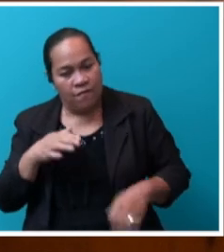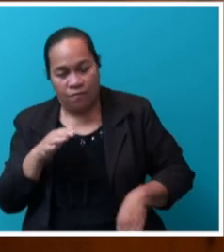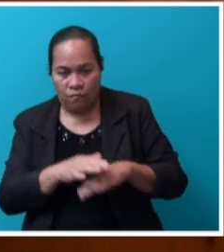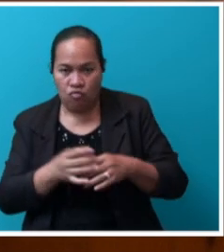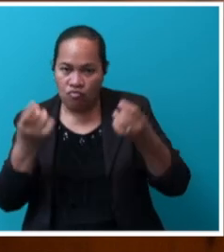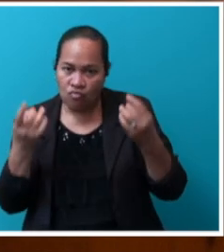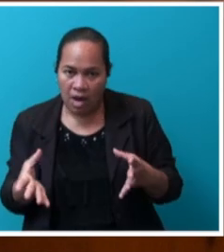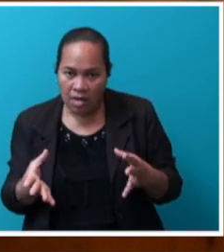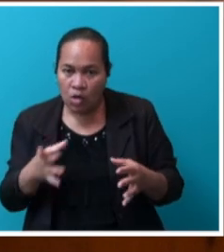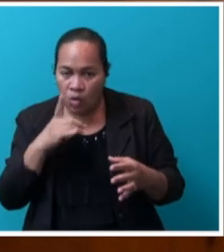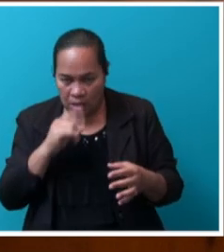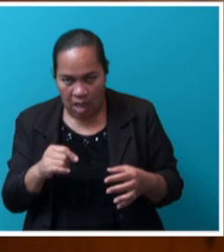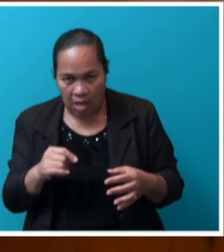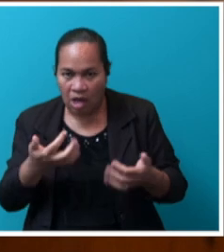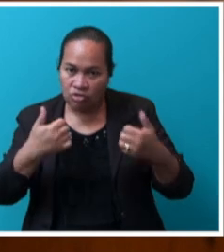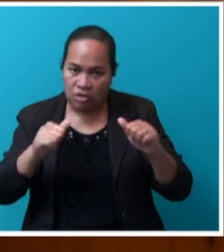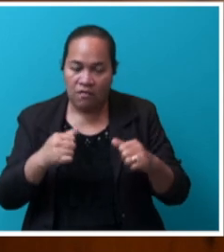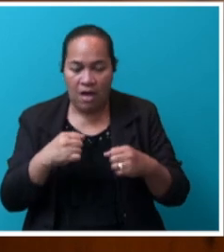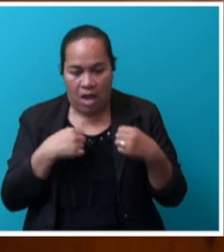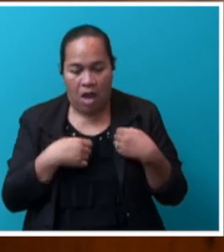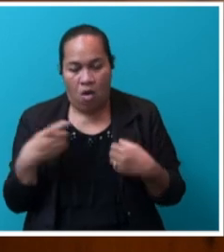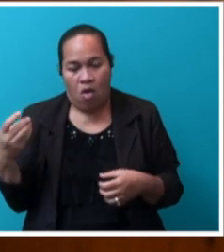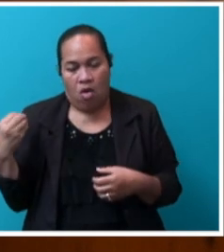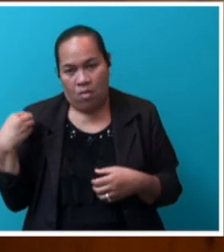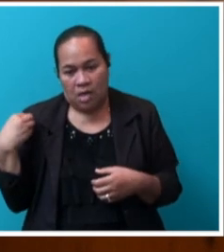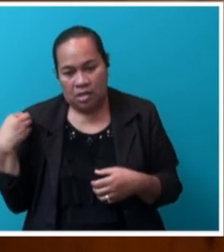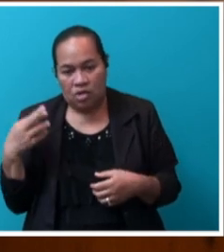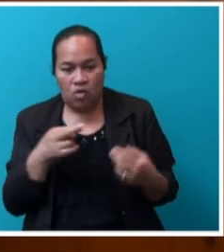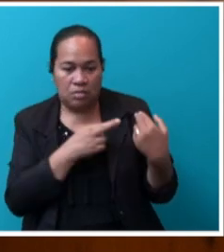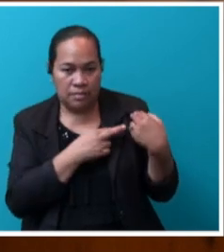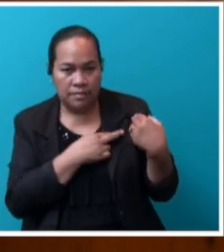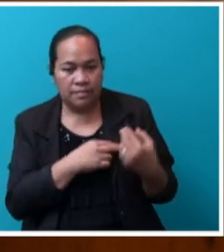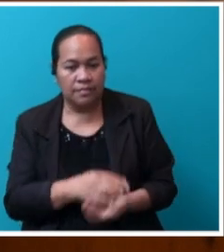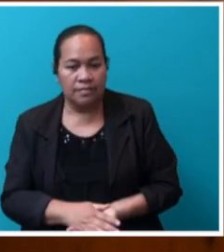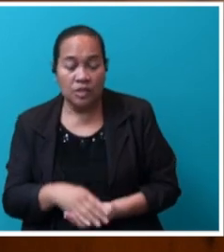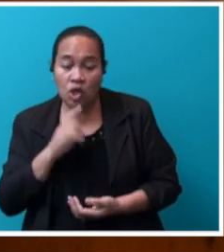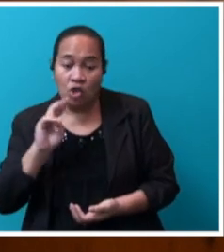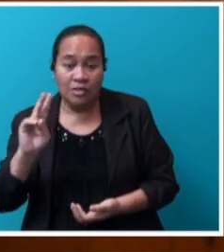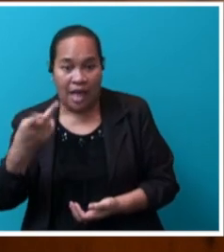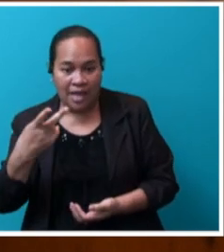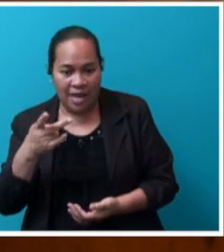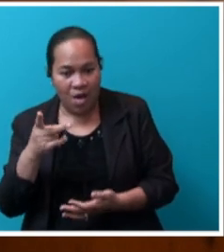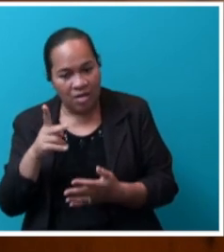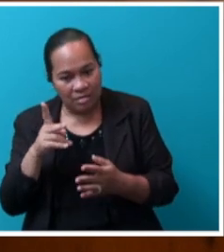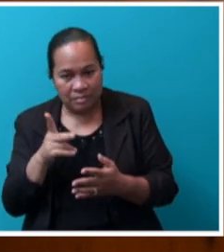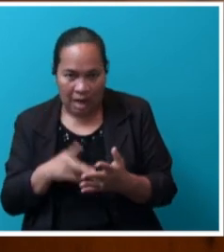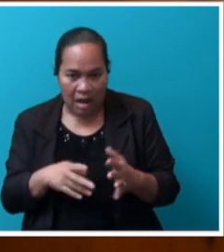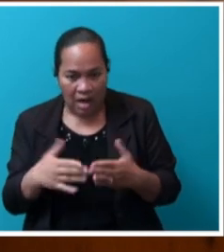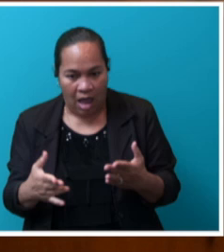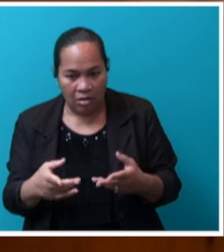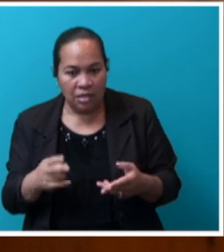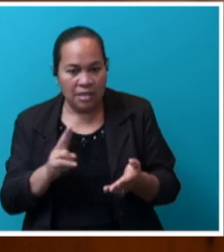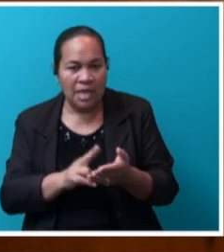obligations. Work is also ongoing at WTO under the second wave of negotiations, often referred to as Phase